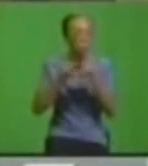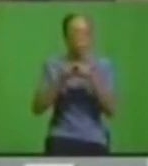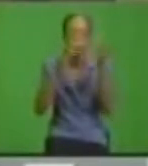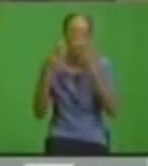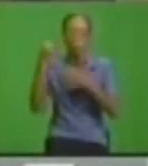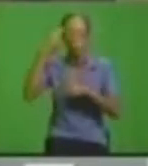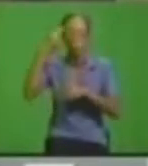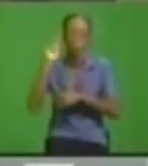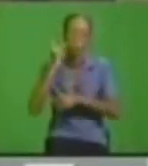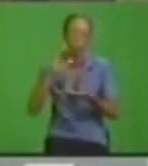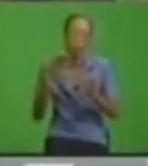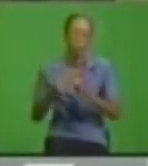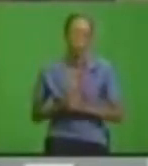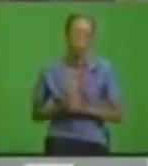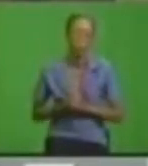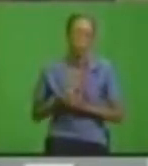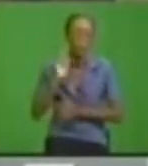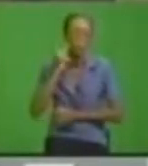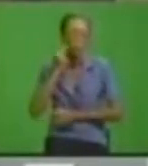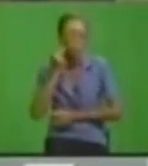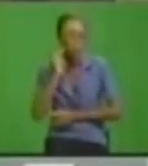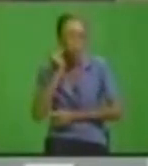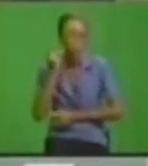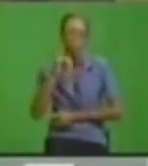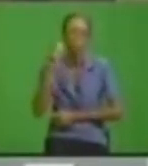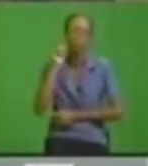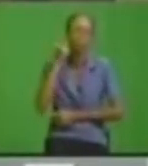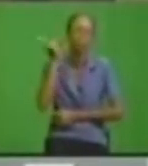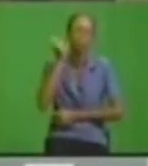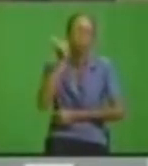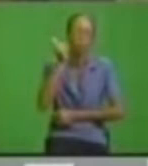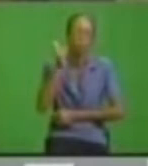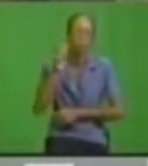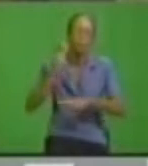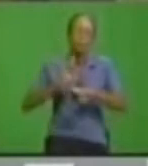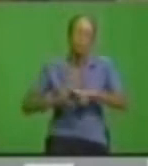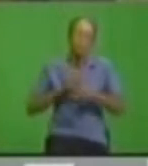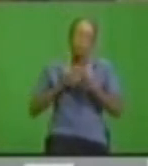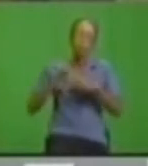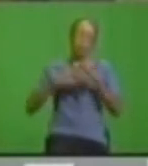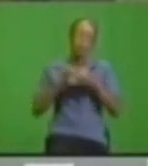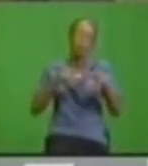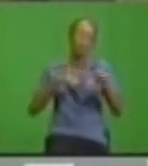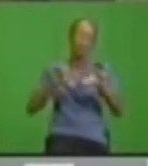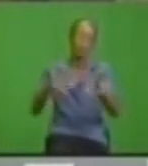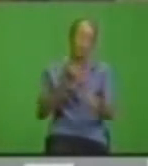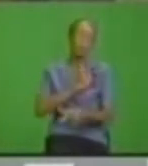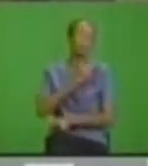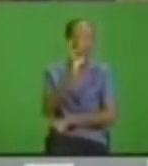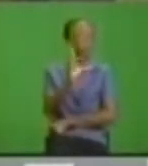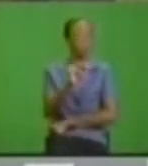Patrick Manning was not a Caribbean armchair integrationist. His commitment to